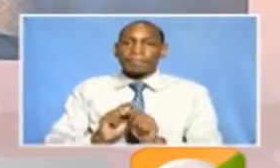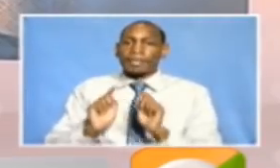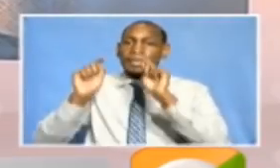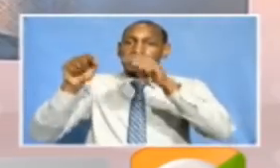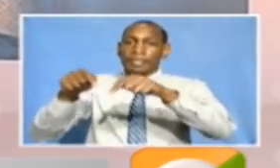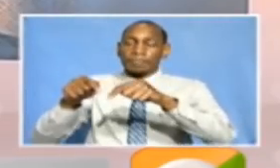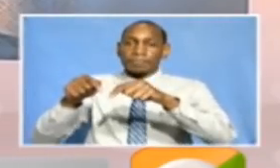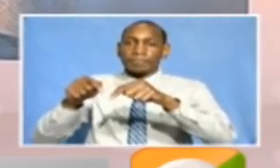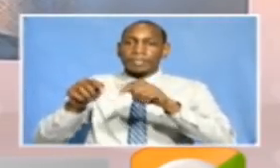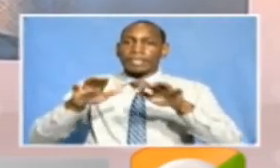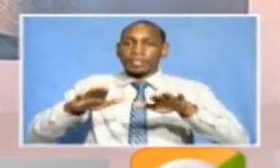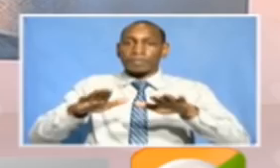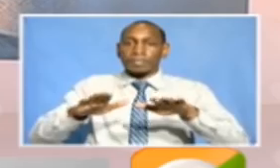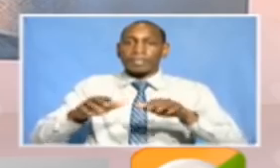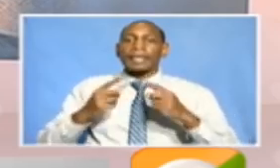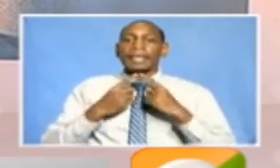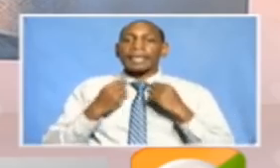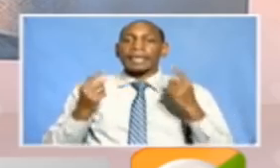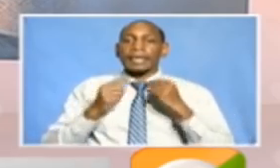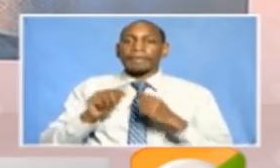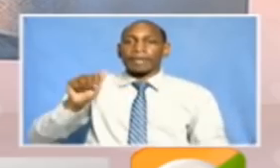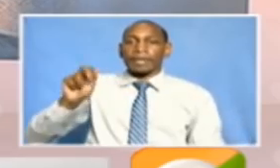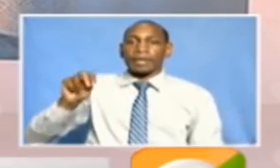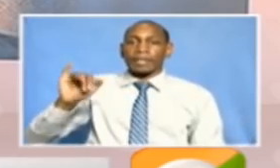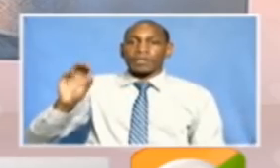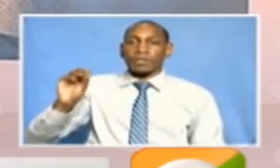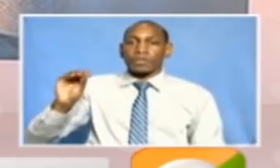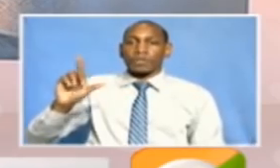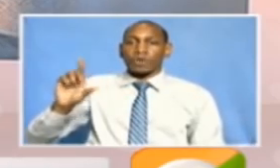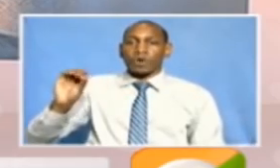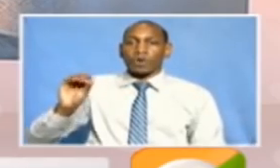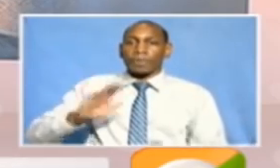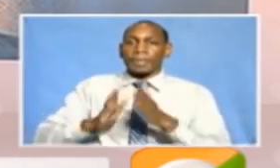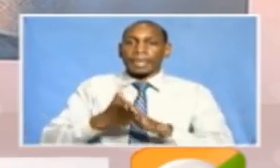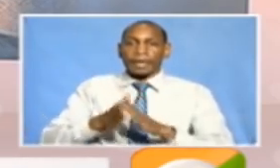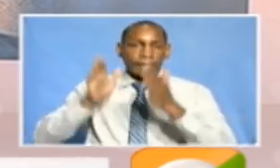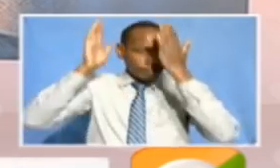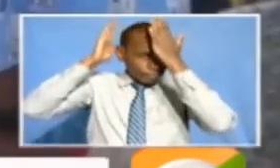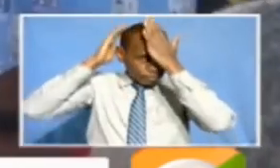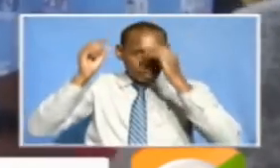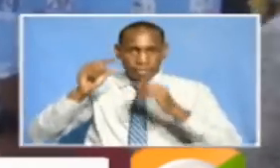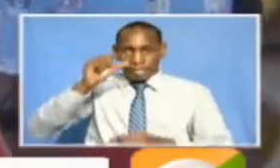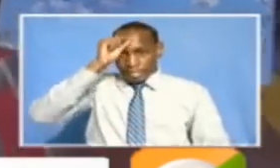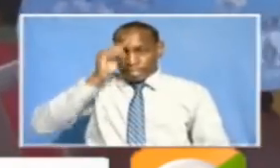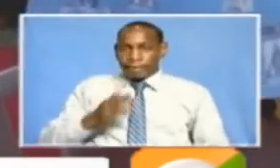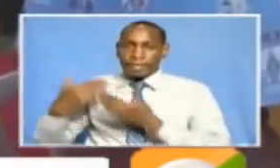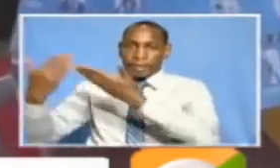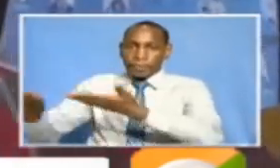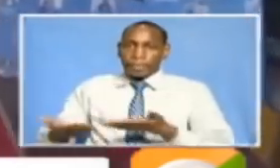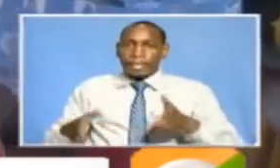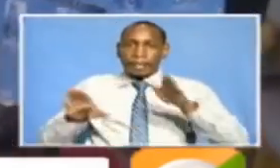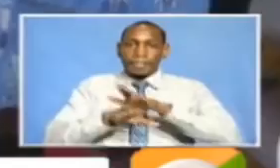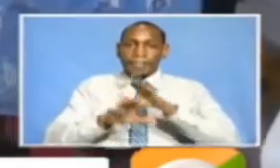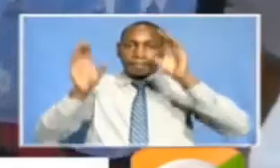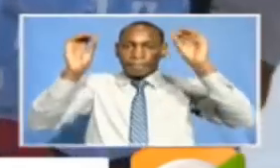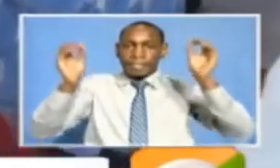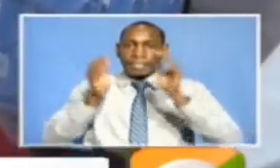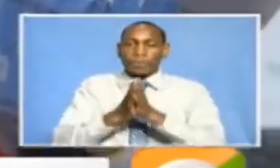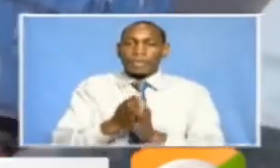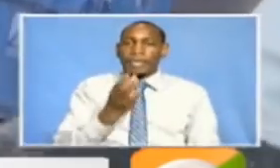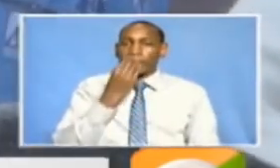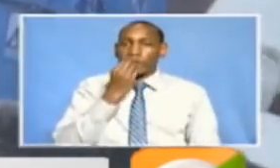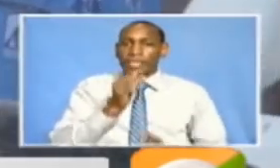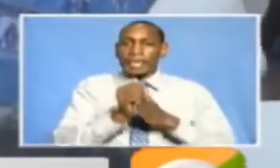of Right Reverend Philip Anyolo as Archbishop. The Governor had earlier received Deputy President William Ruto and ODM leader